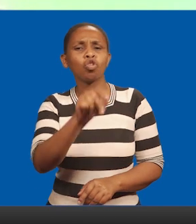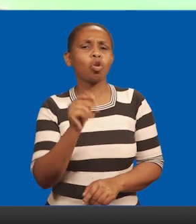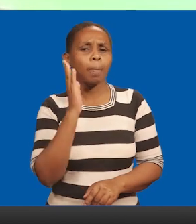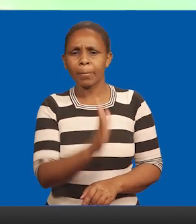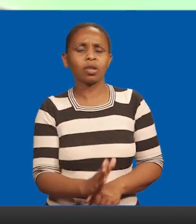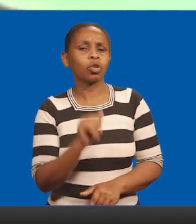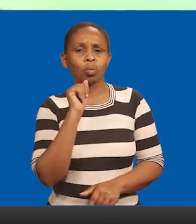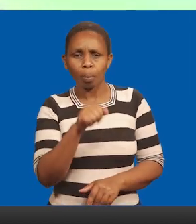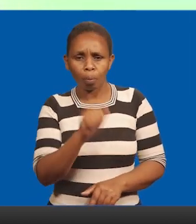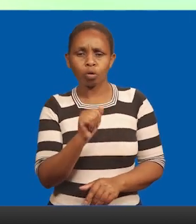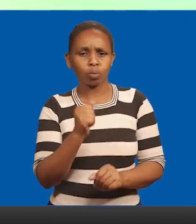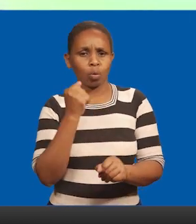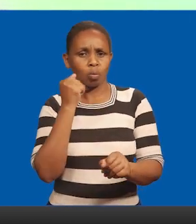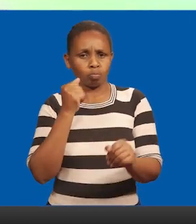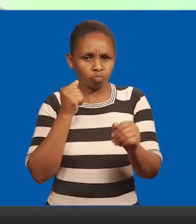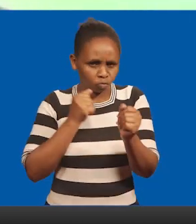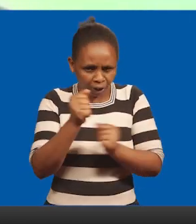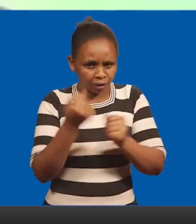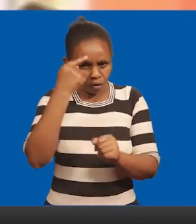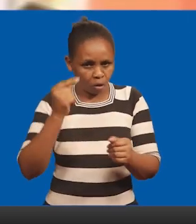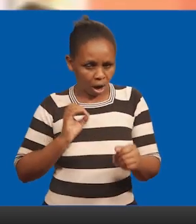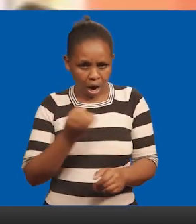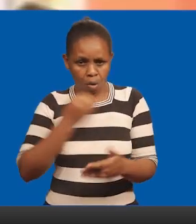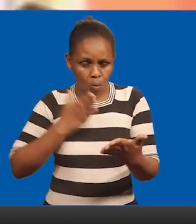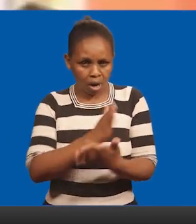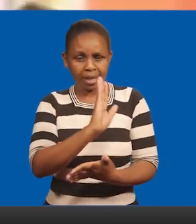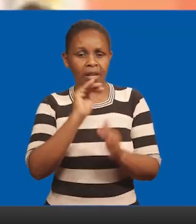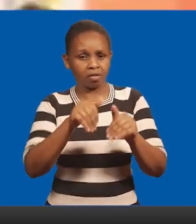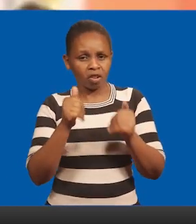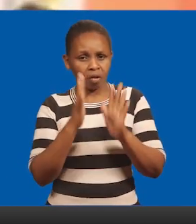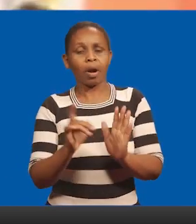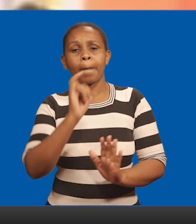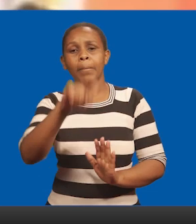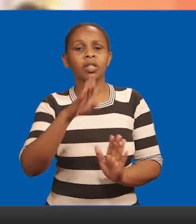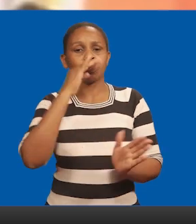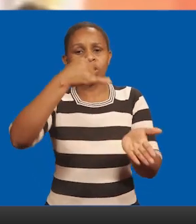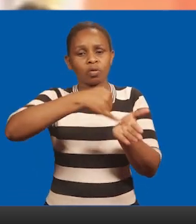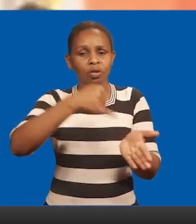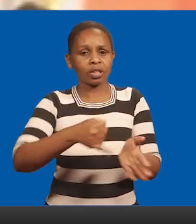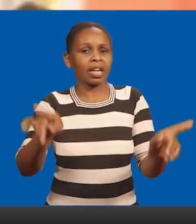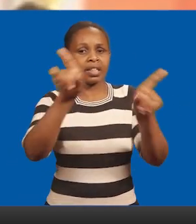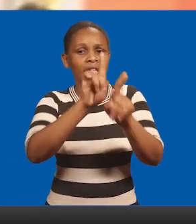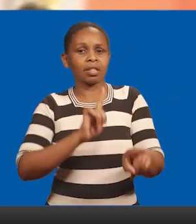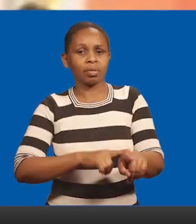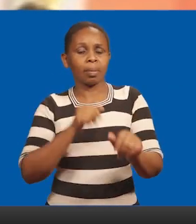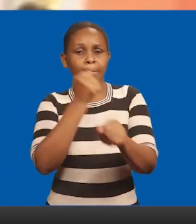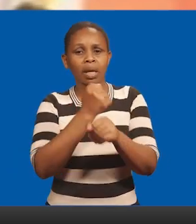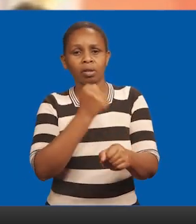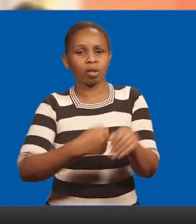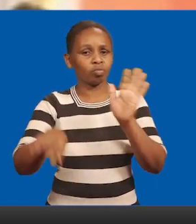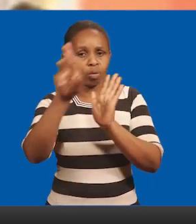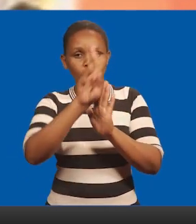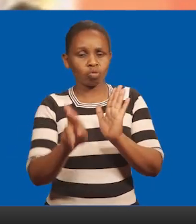nobody's going to fight for our rights the farmer should be involved in the pricing formula and general